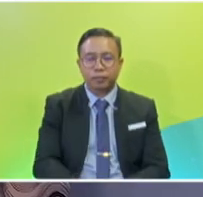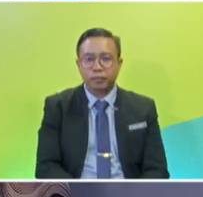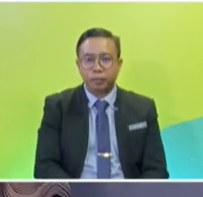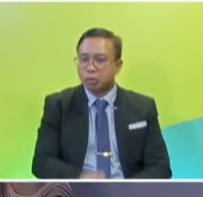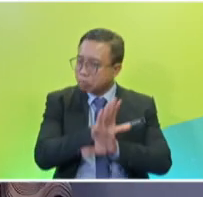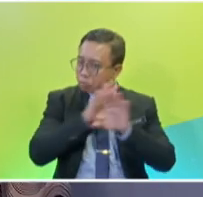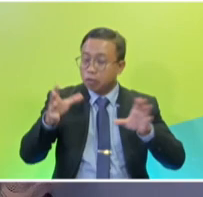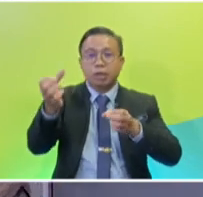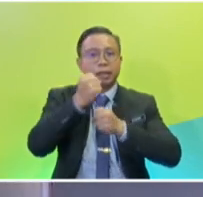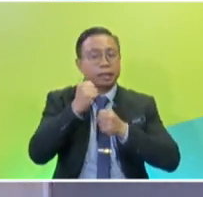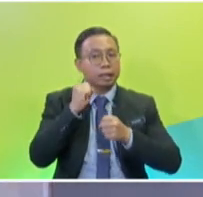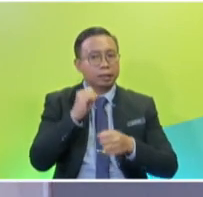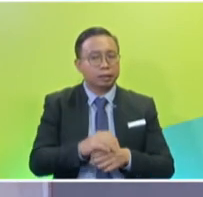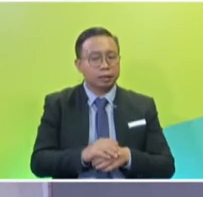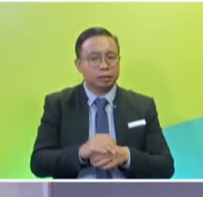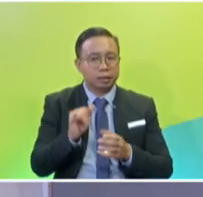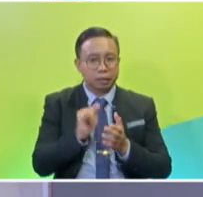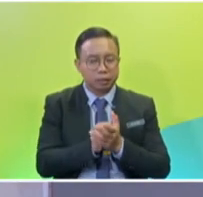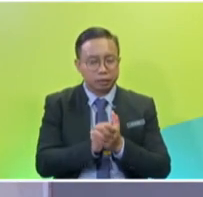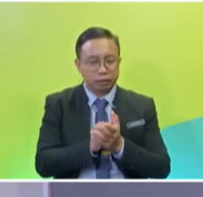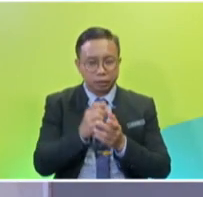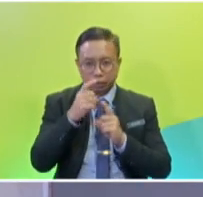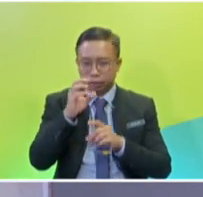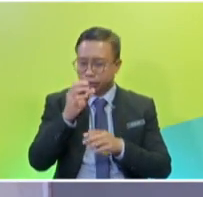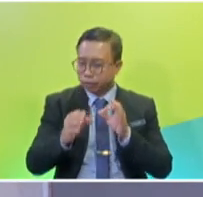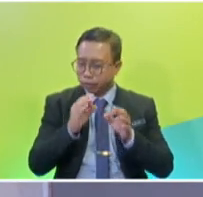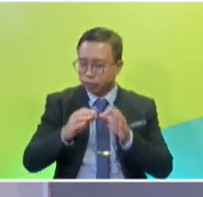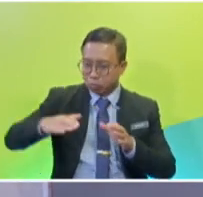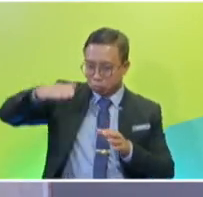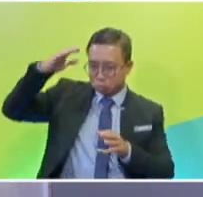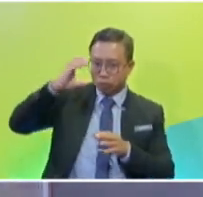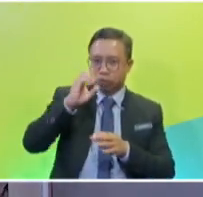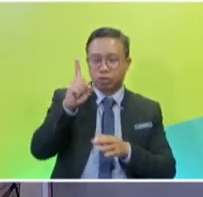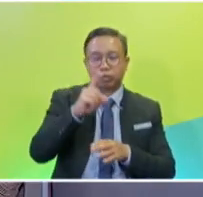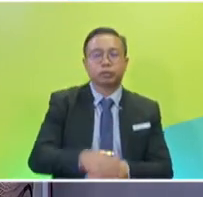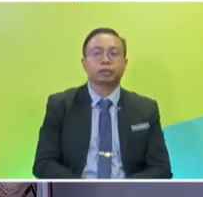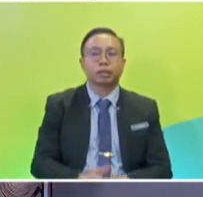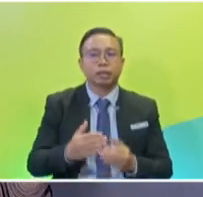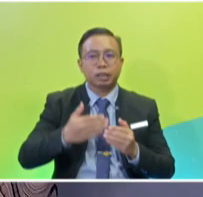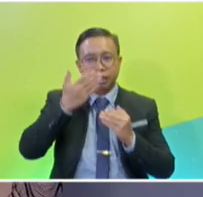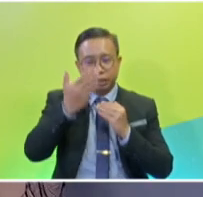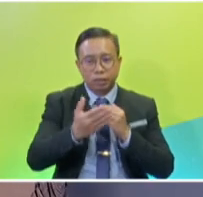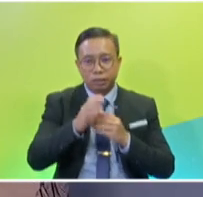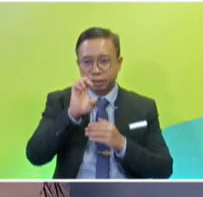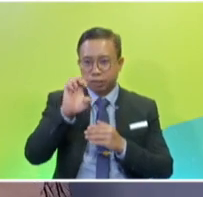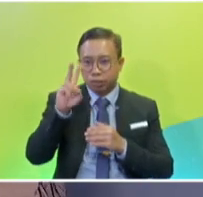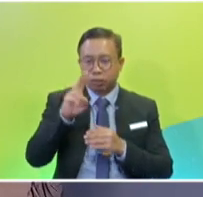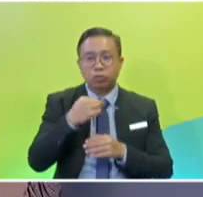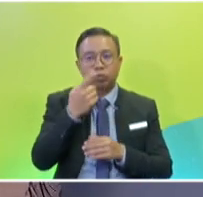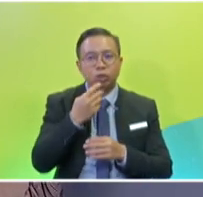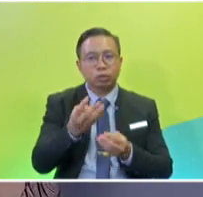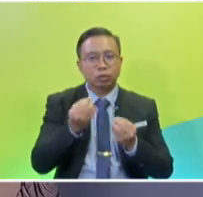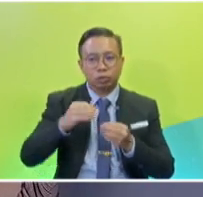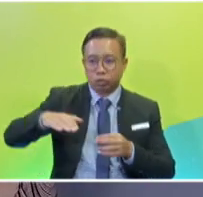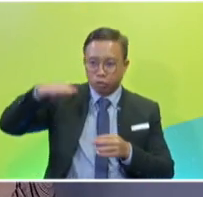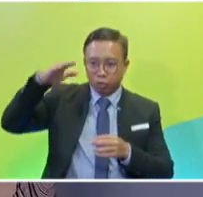never get this answer if you do not grow C1. Got okay. it? Okay, the next one. Good job, Nana. E2, who wants to grow